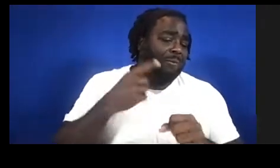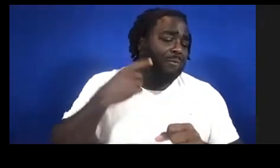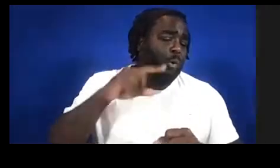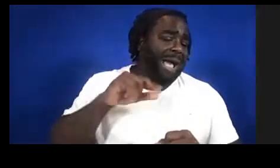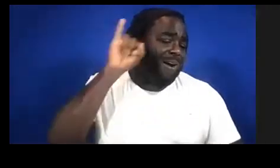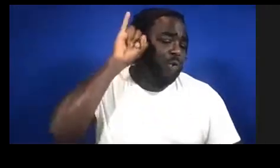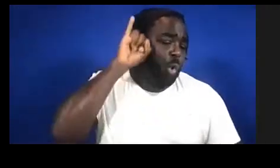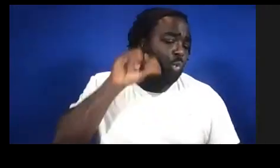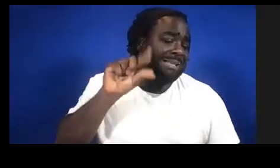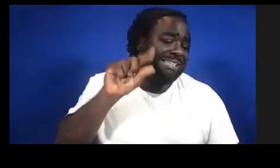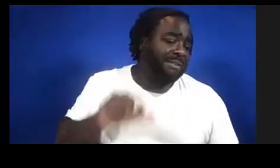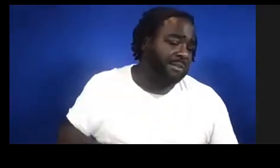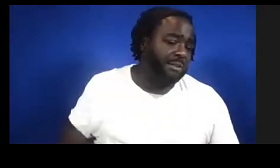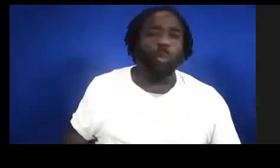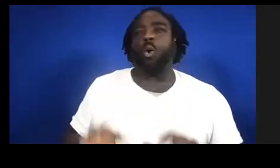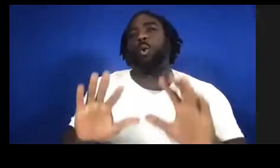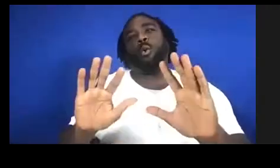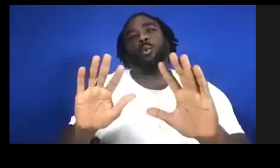Call Steve Jobs back.